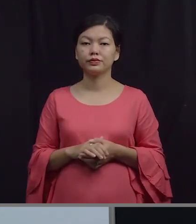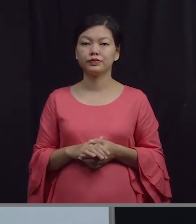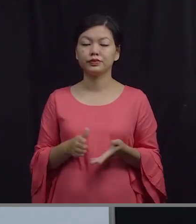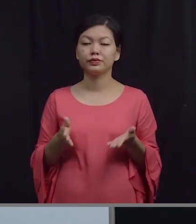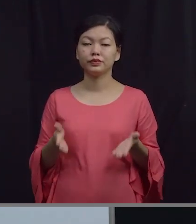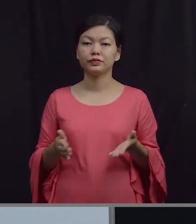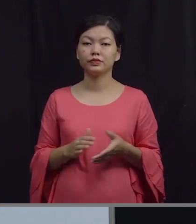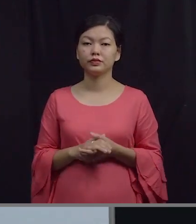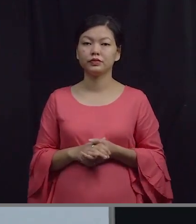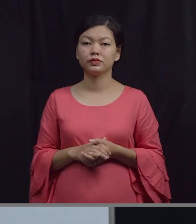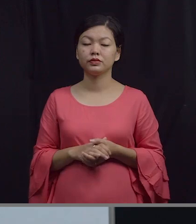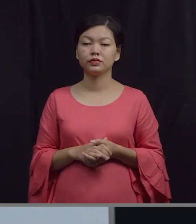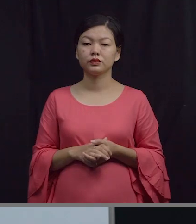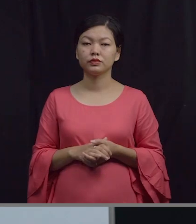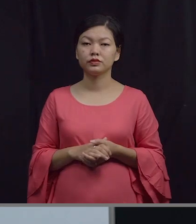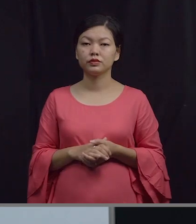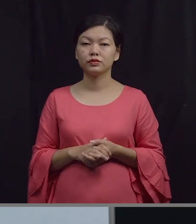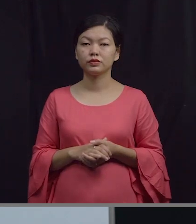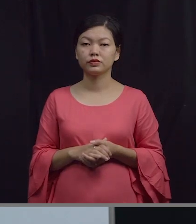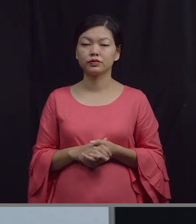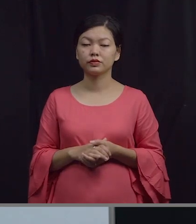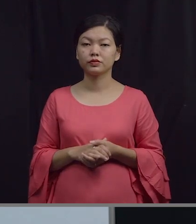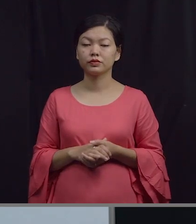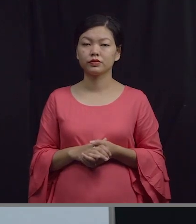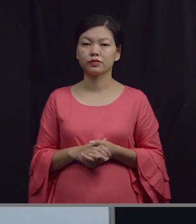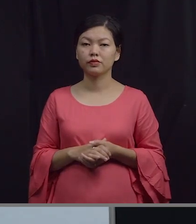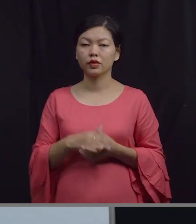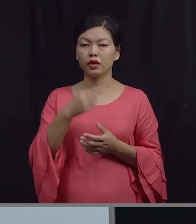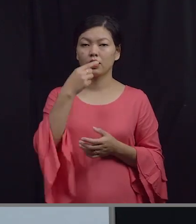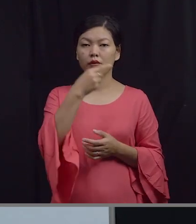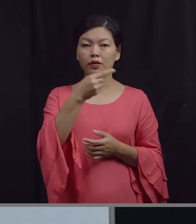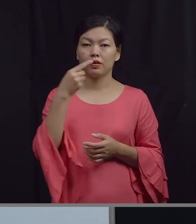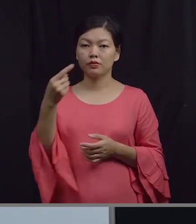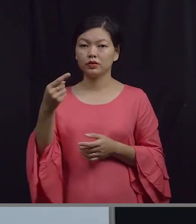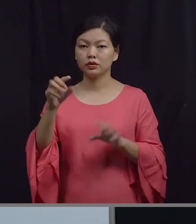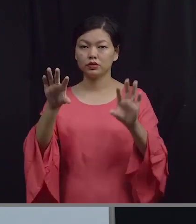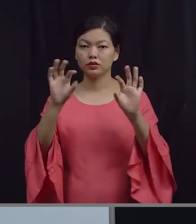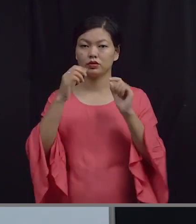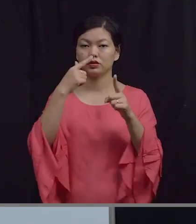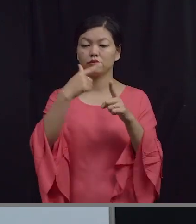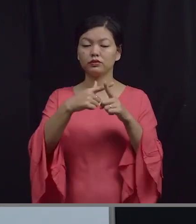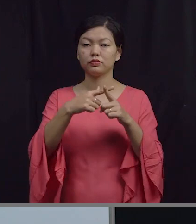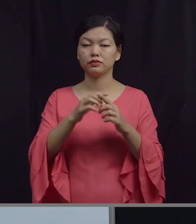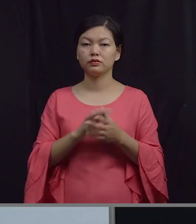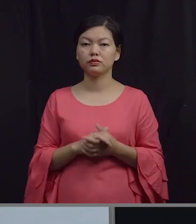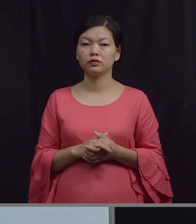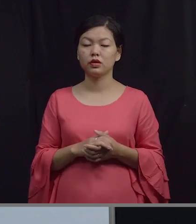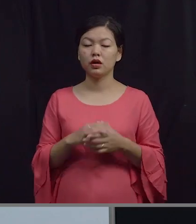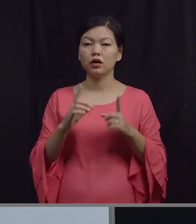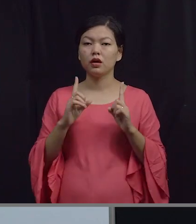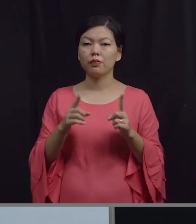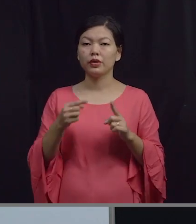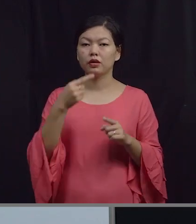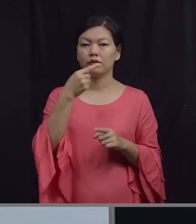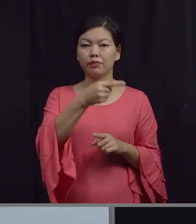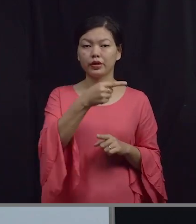So now I can write here minus minus plus, but here one that minus will